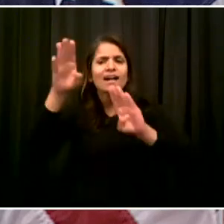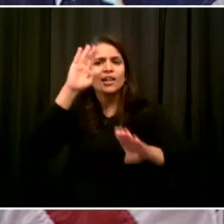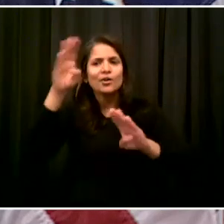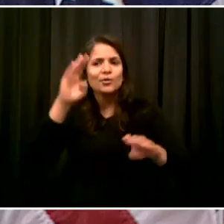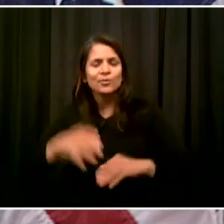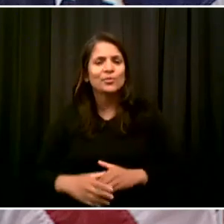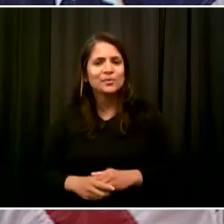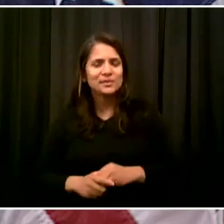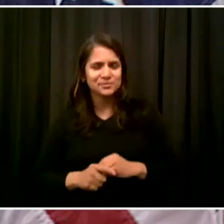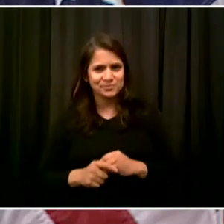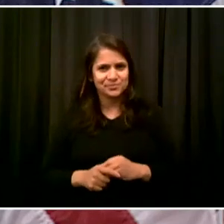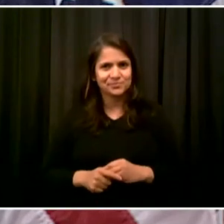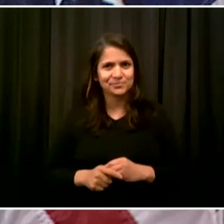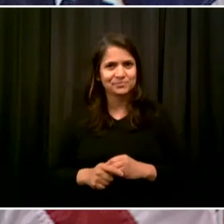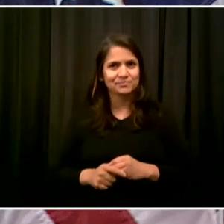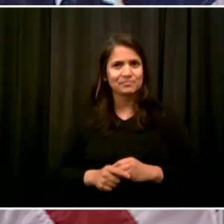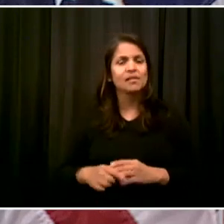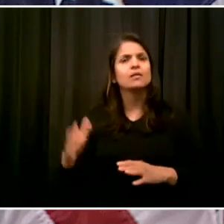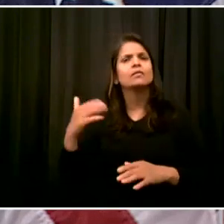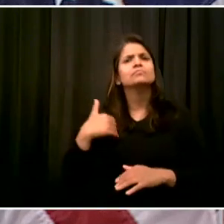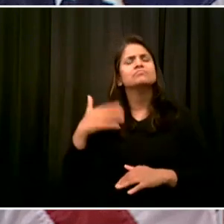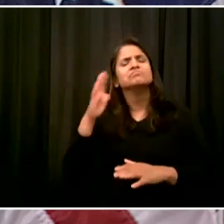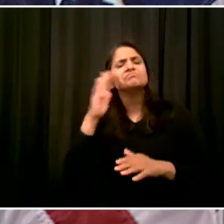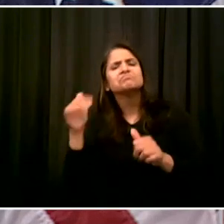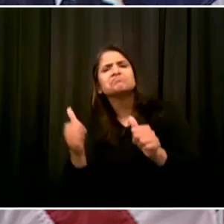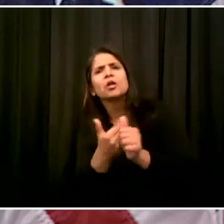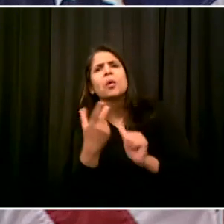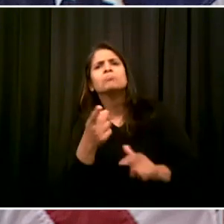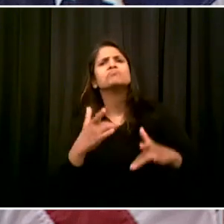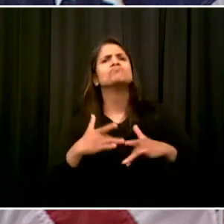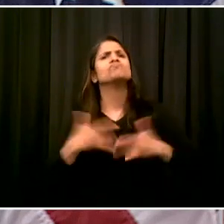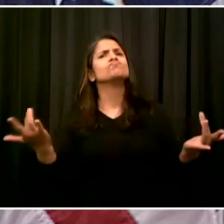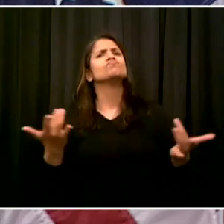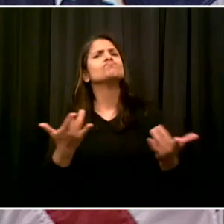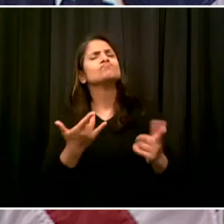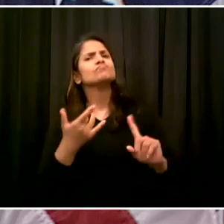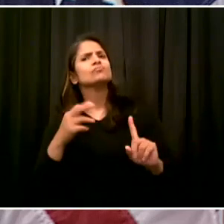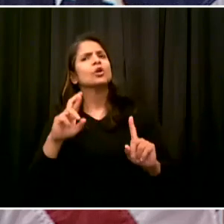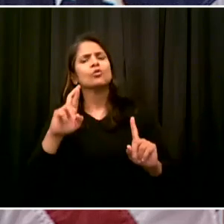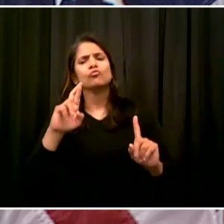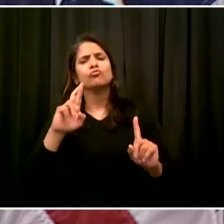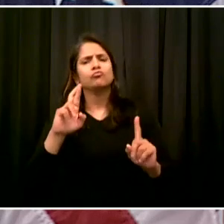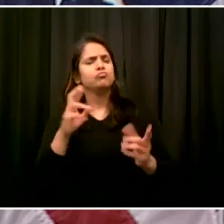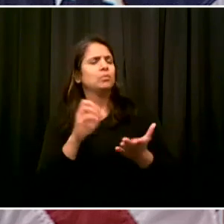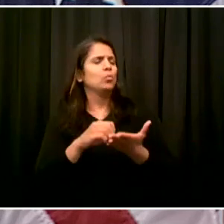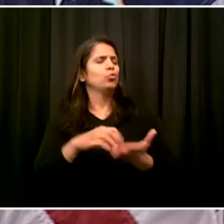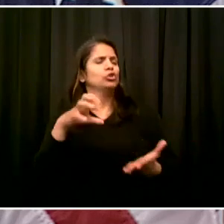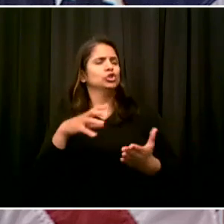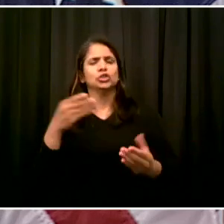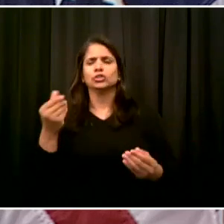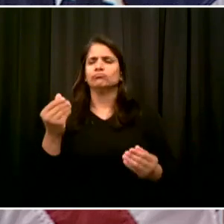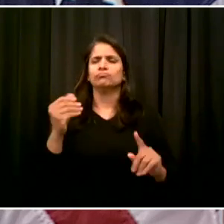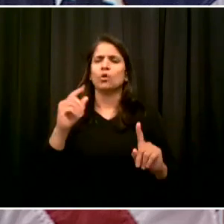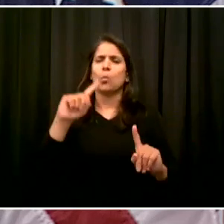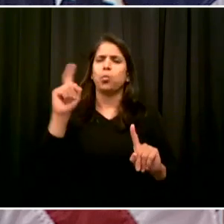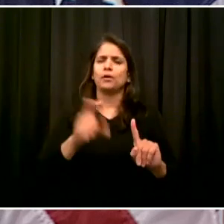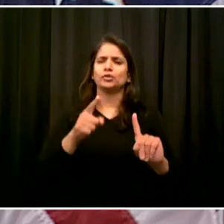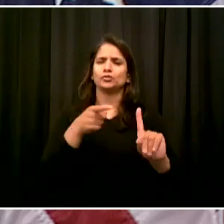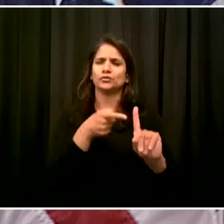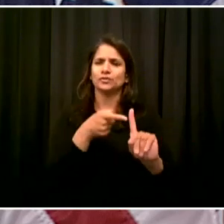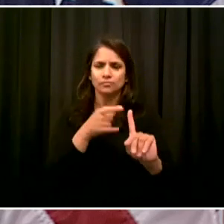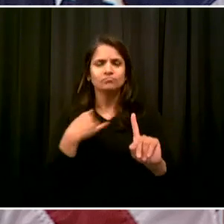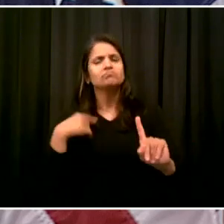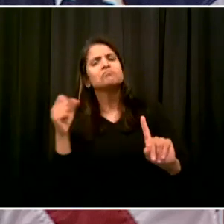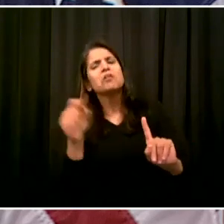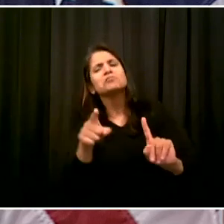Rich's question, and if I could follow up with an actual answer. I want to ask you again about